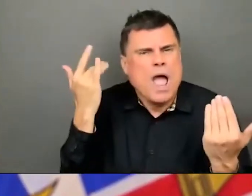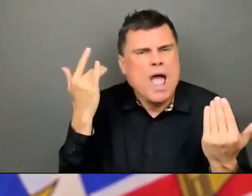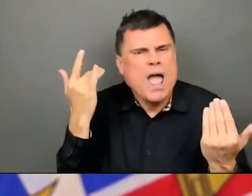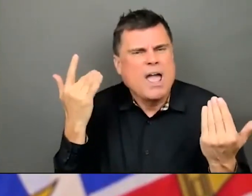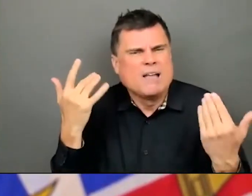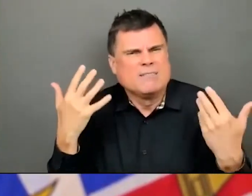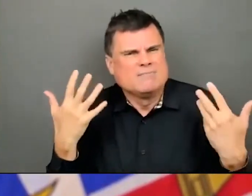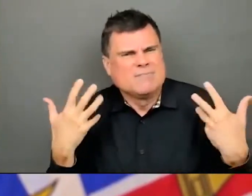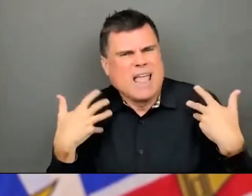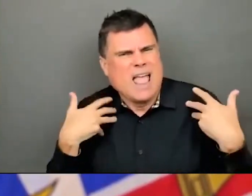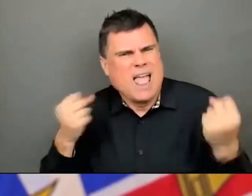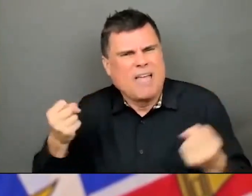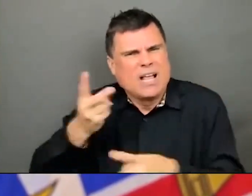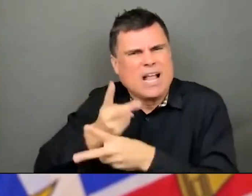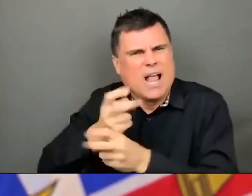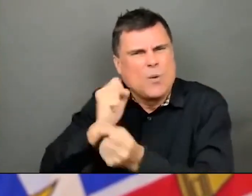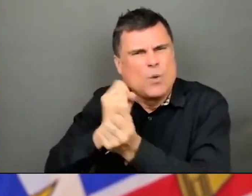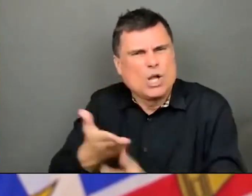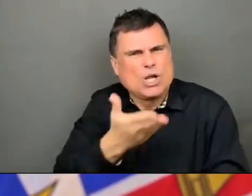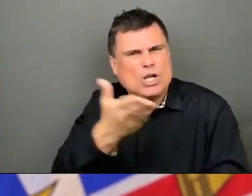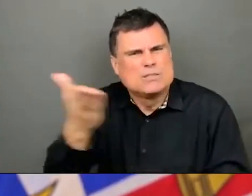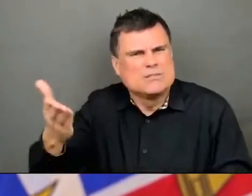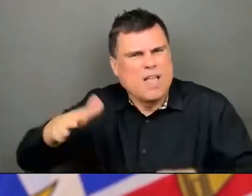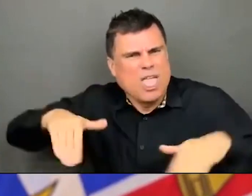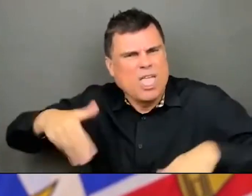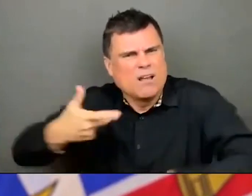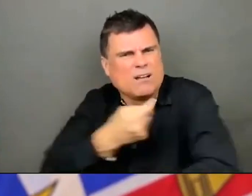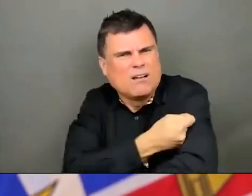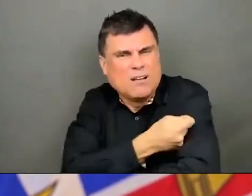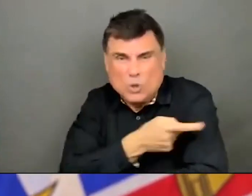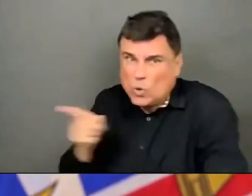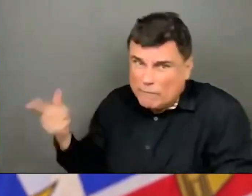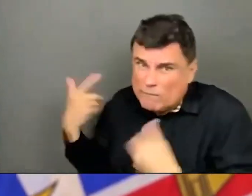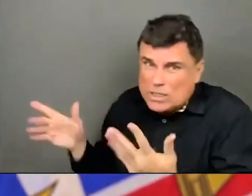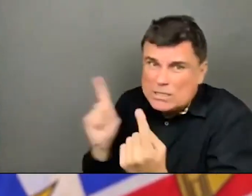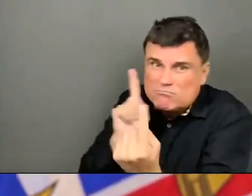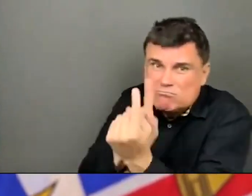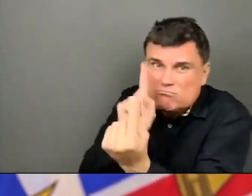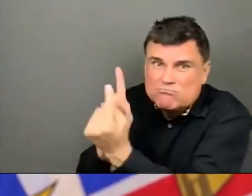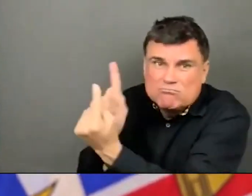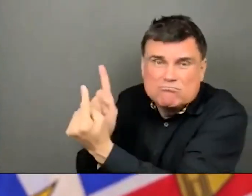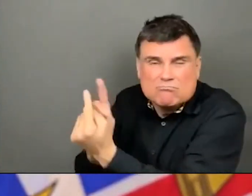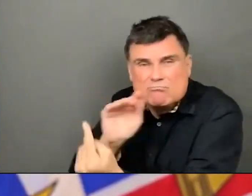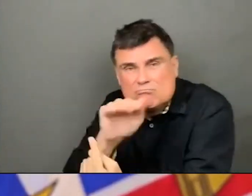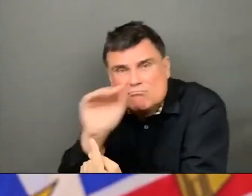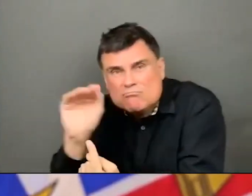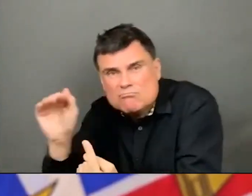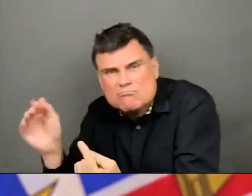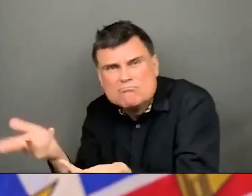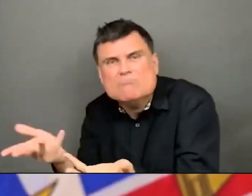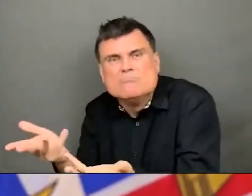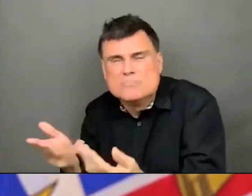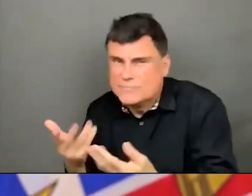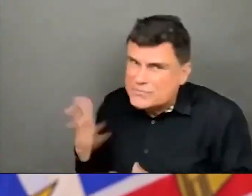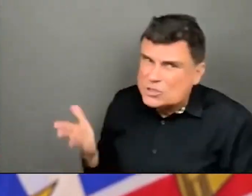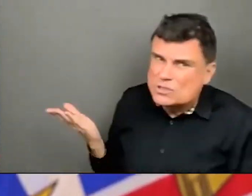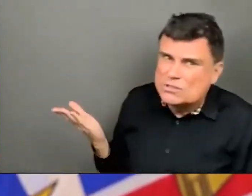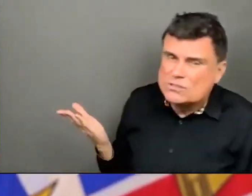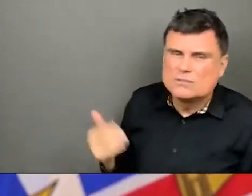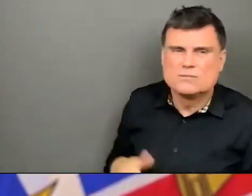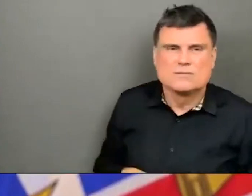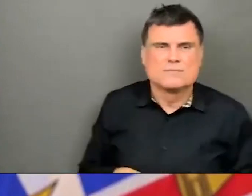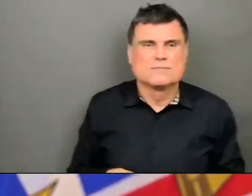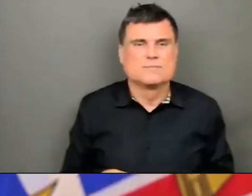being done to try to stop misinformation that might be driving this? Oh, absolutely. I mean, this is something obviously that I've been